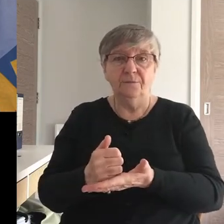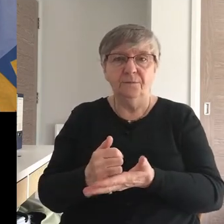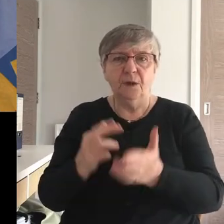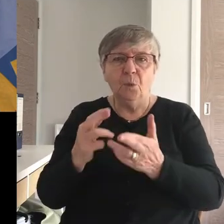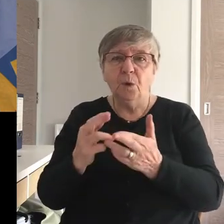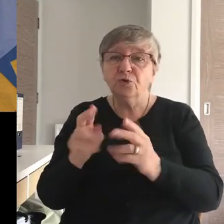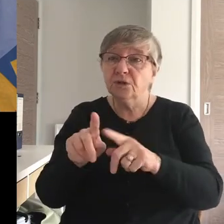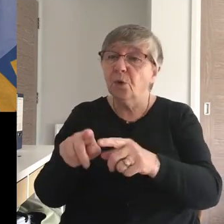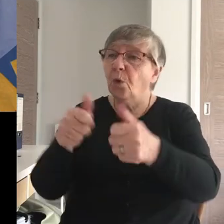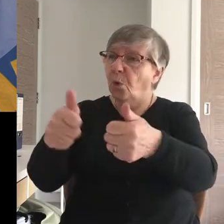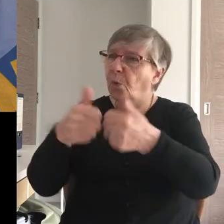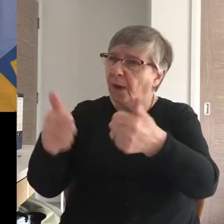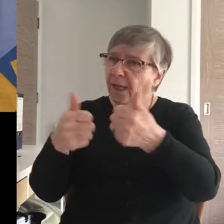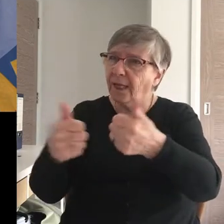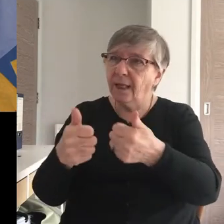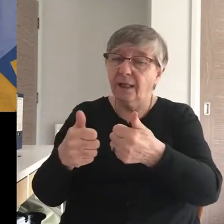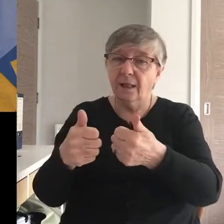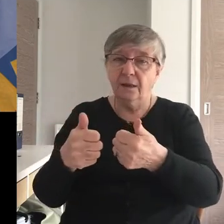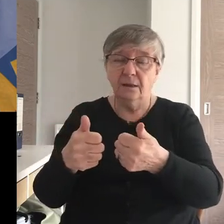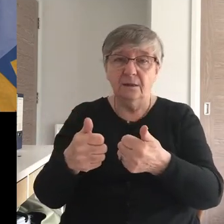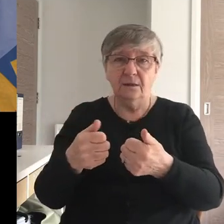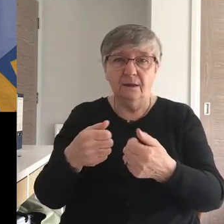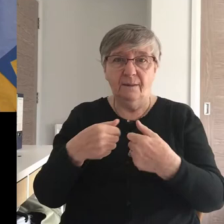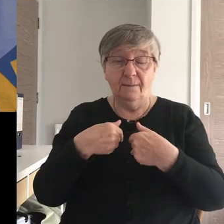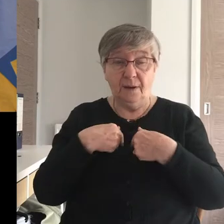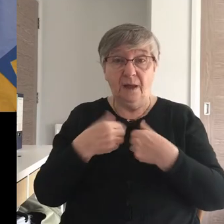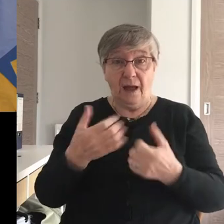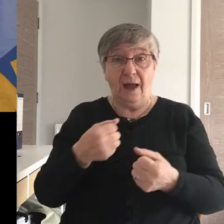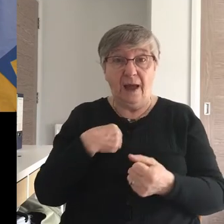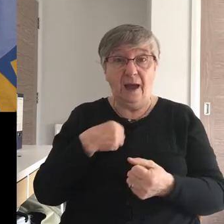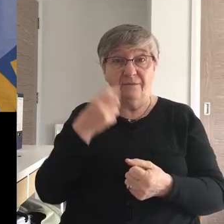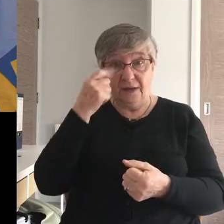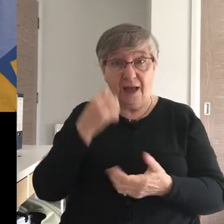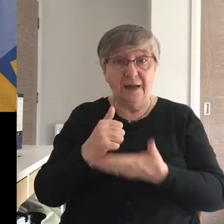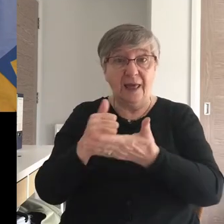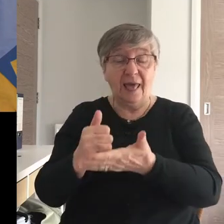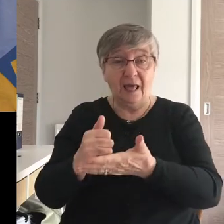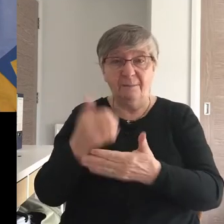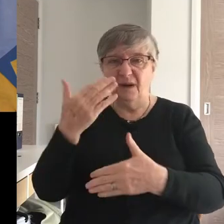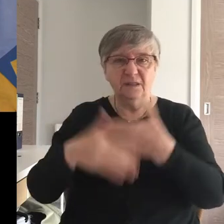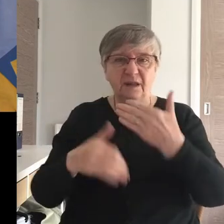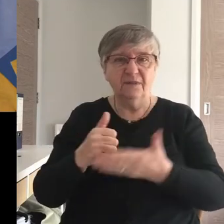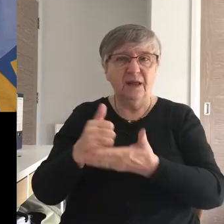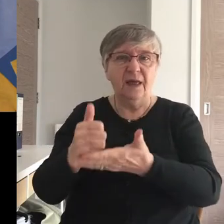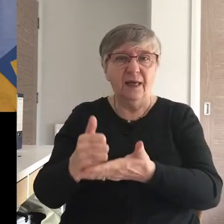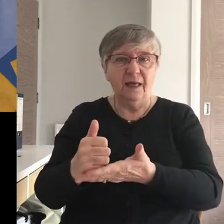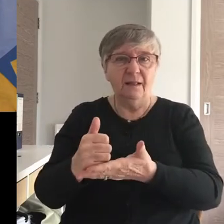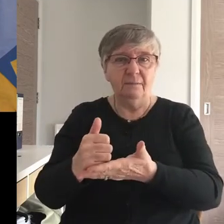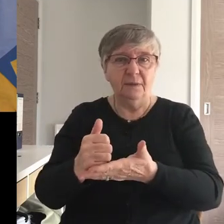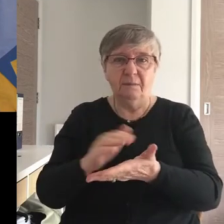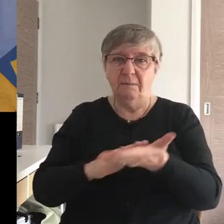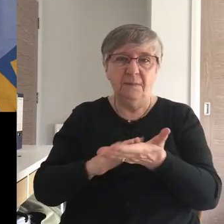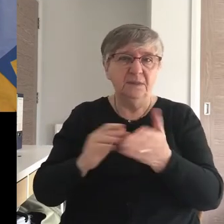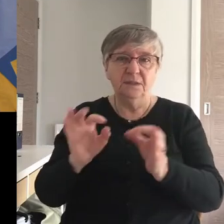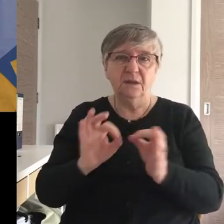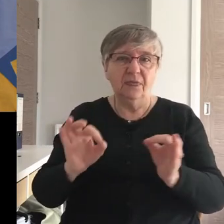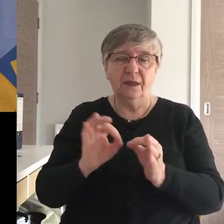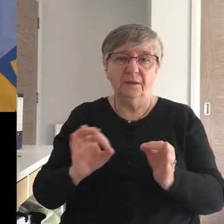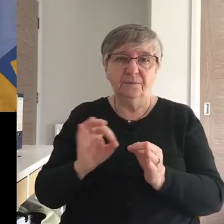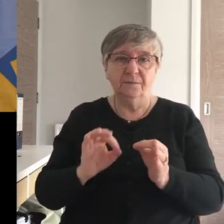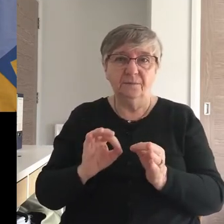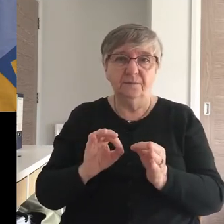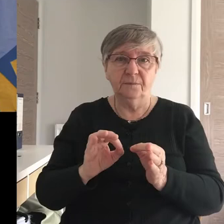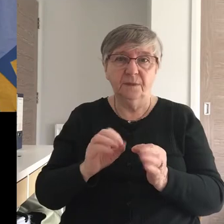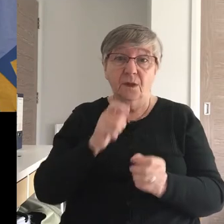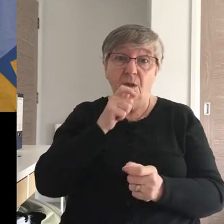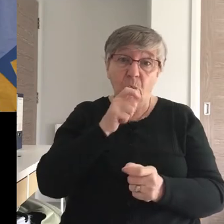Wishing someone well when we have the wherewithal to help them means nothing at all, verse 14 and verse 16. The